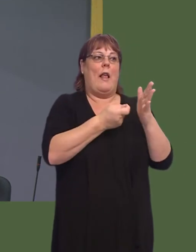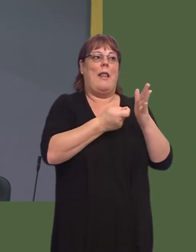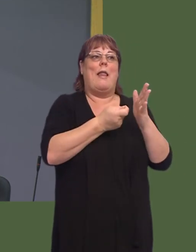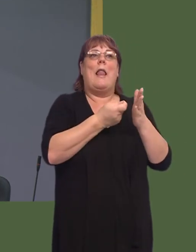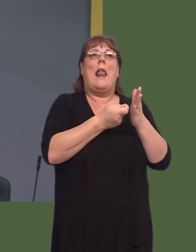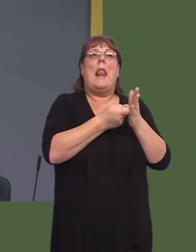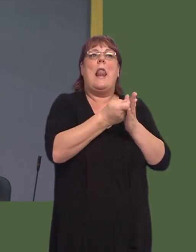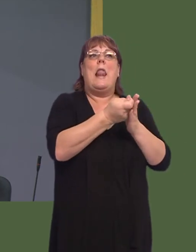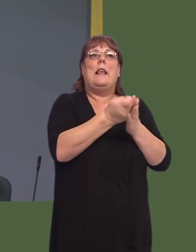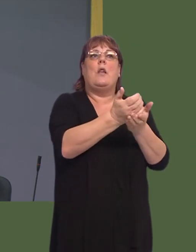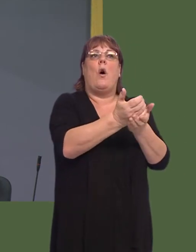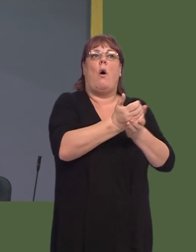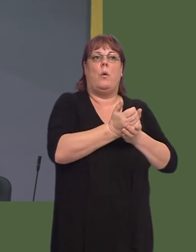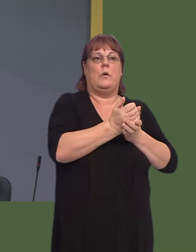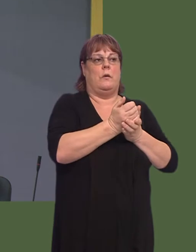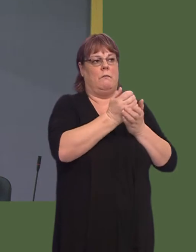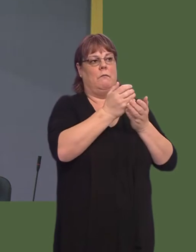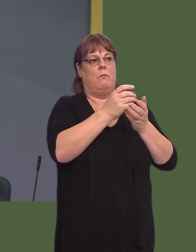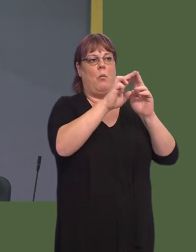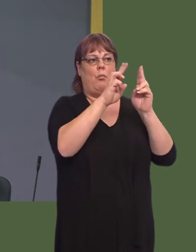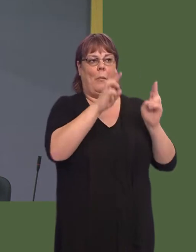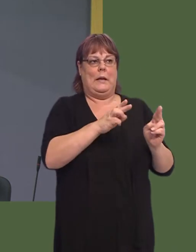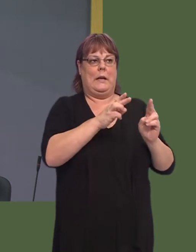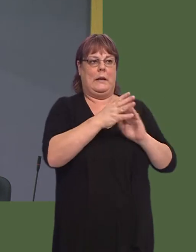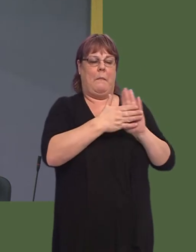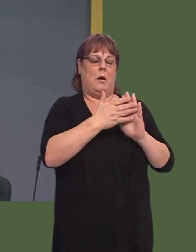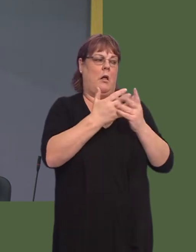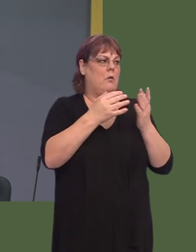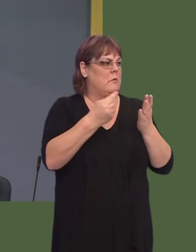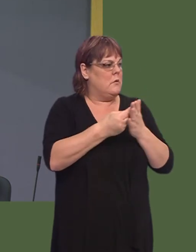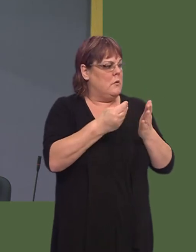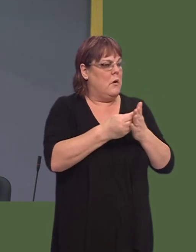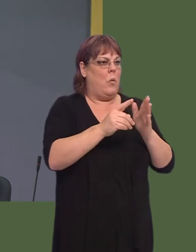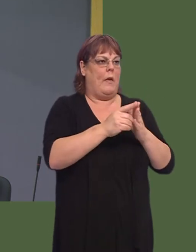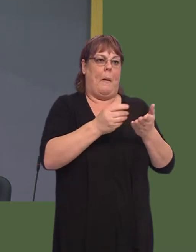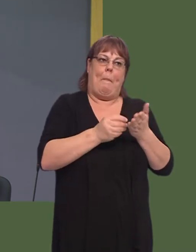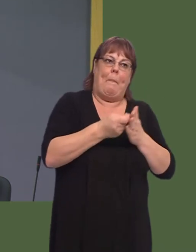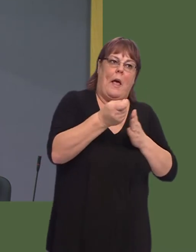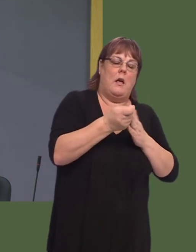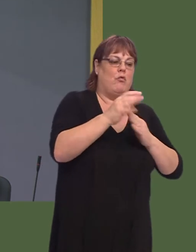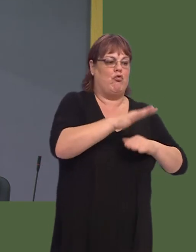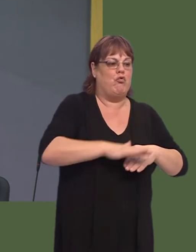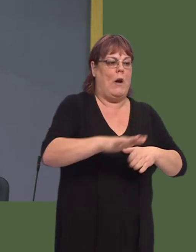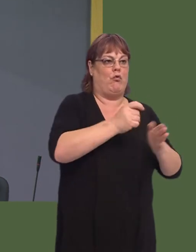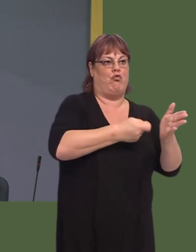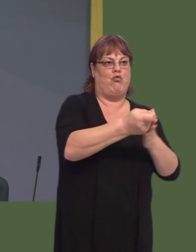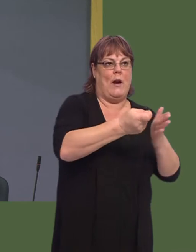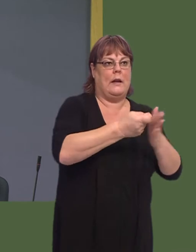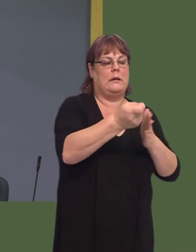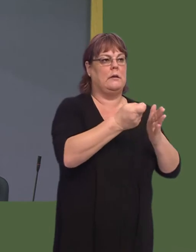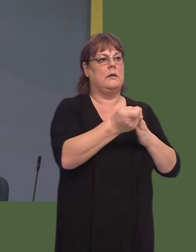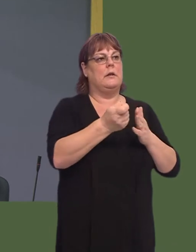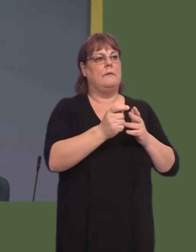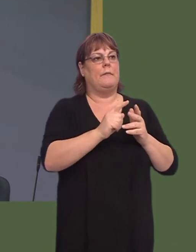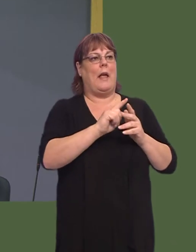sold by leasehold creating a whole series of financial issues in respect of ground rent and in respect of